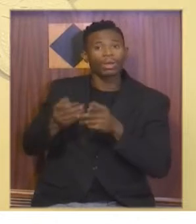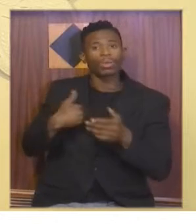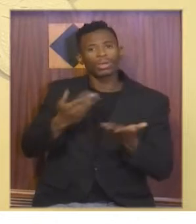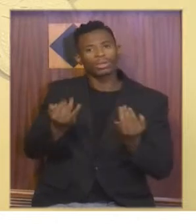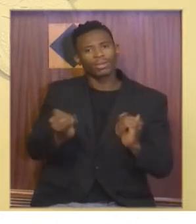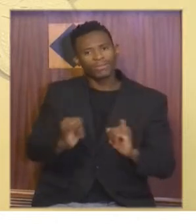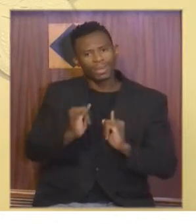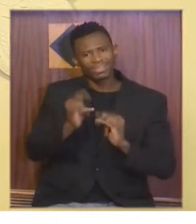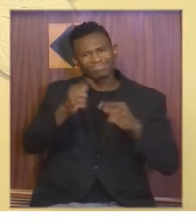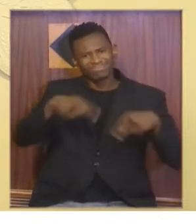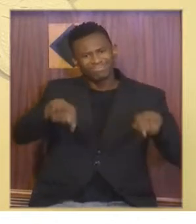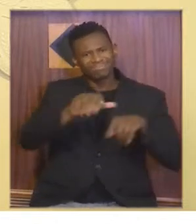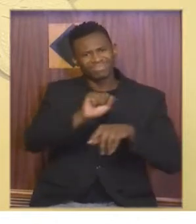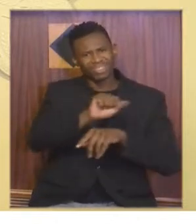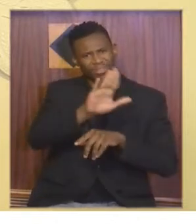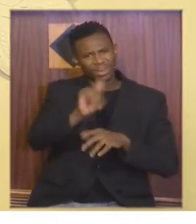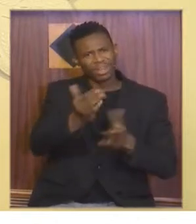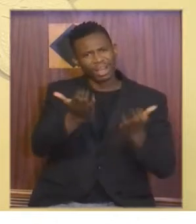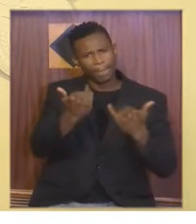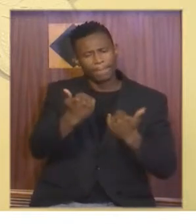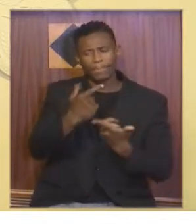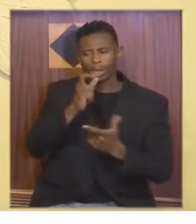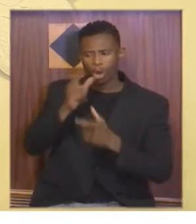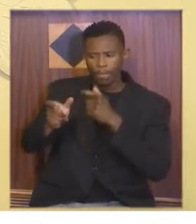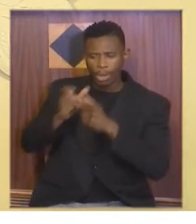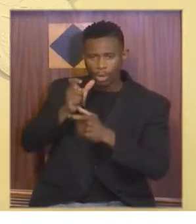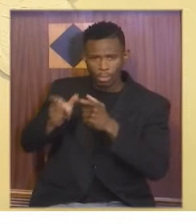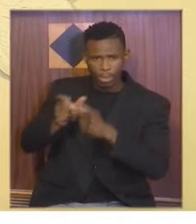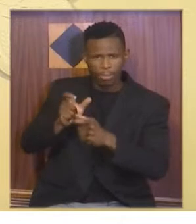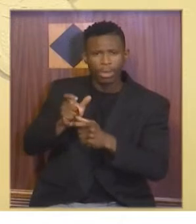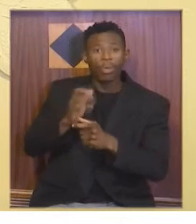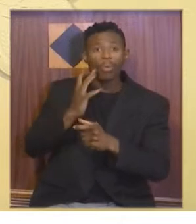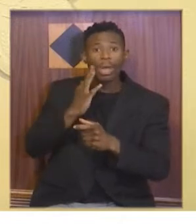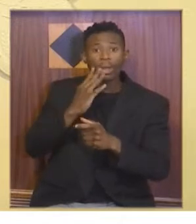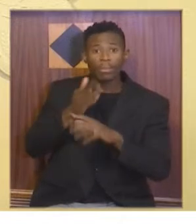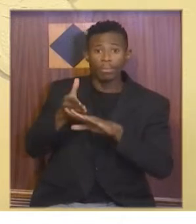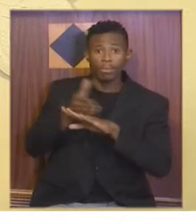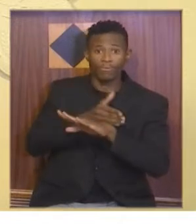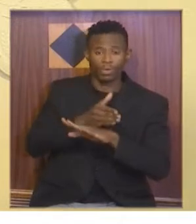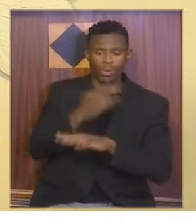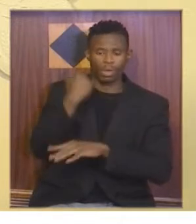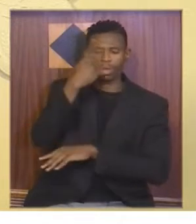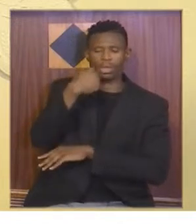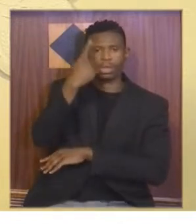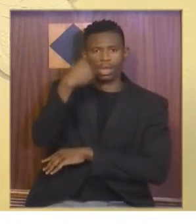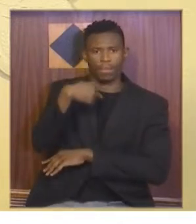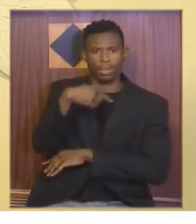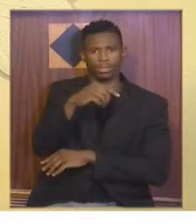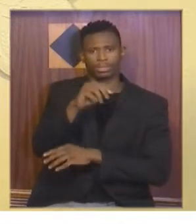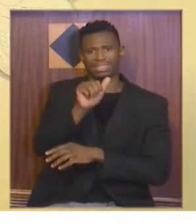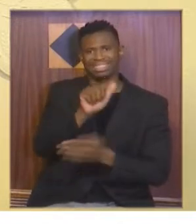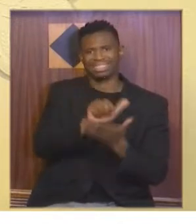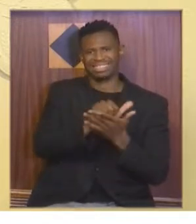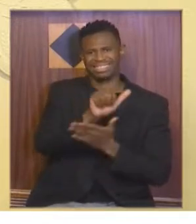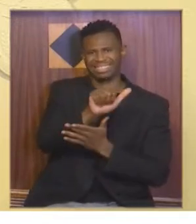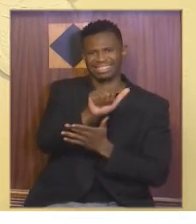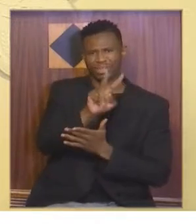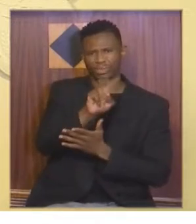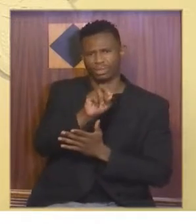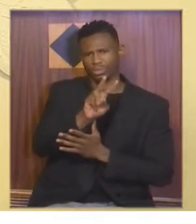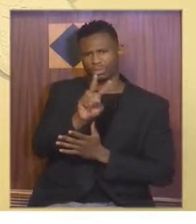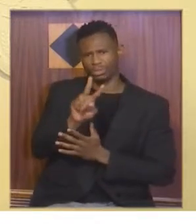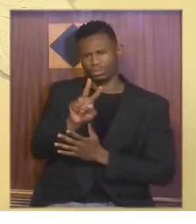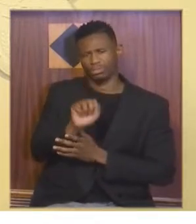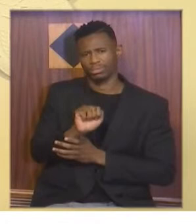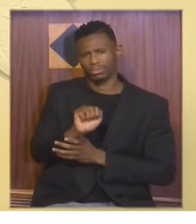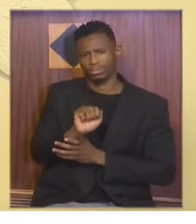the 16th of April, 2022. What should be clear, though, is that